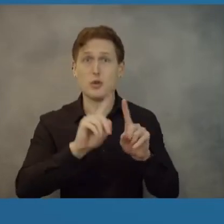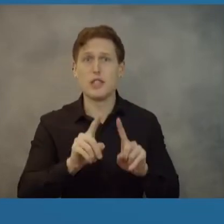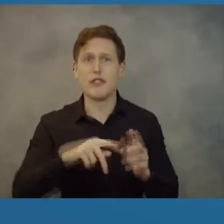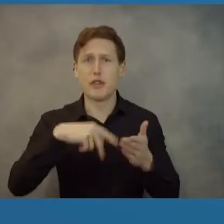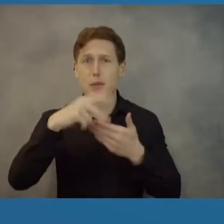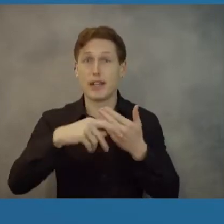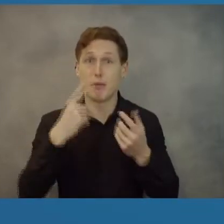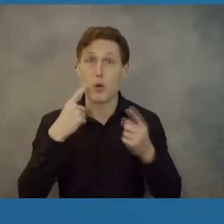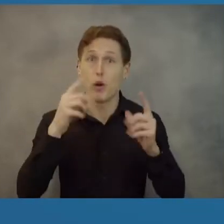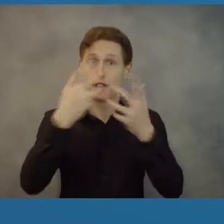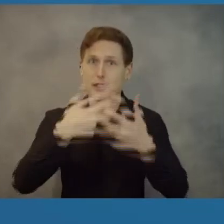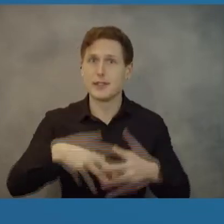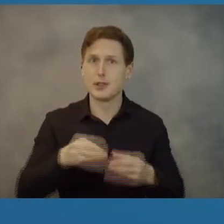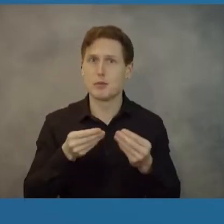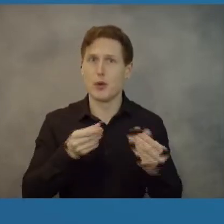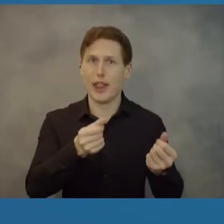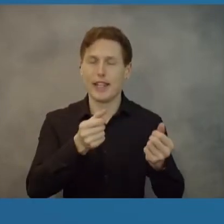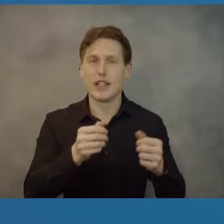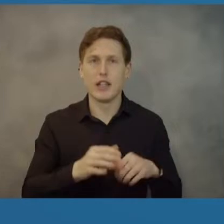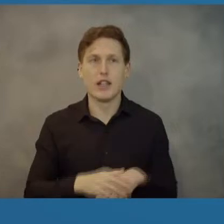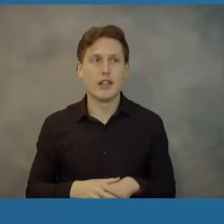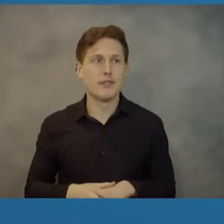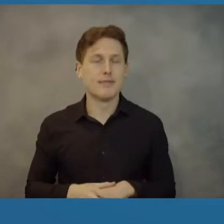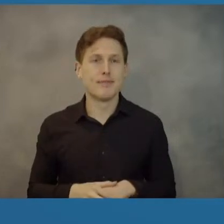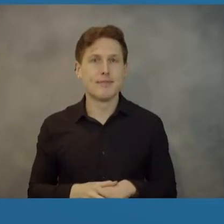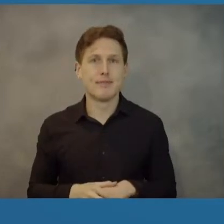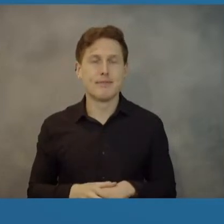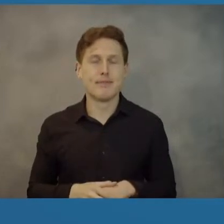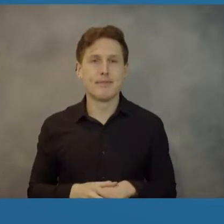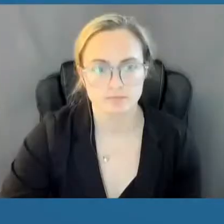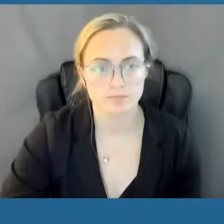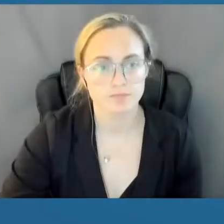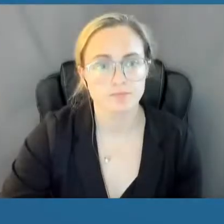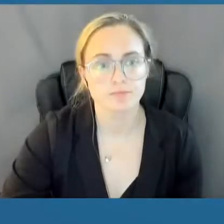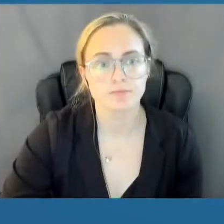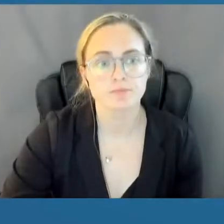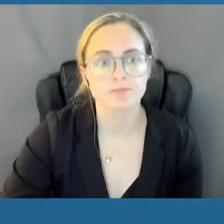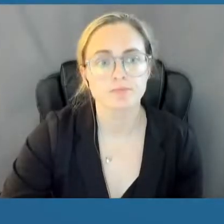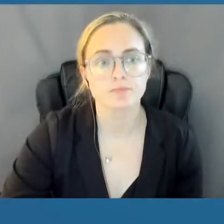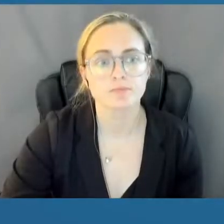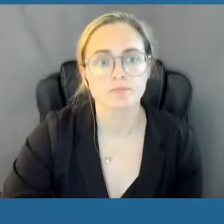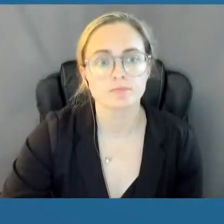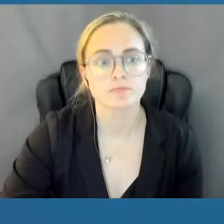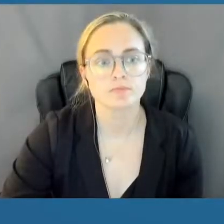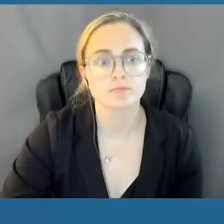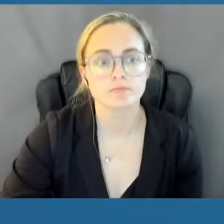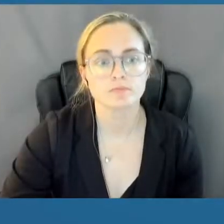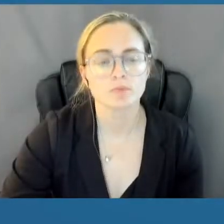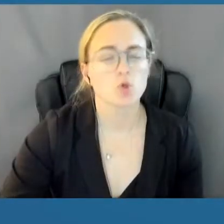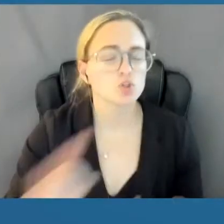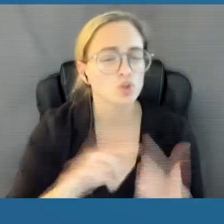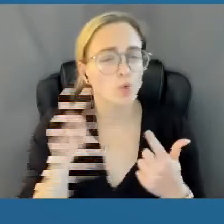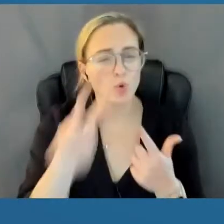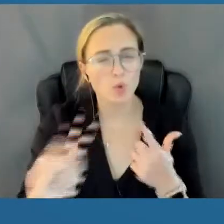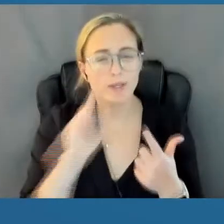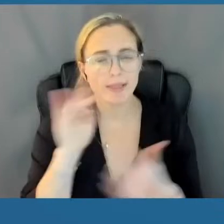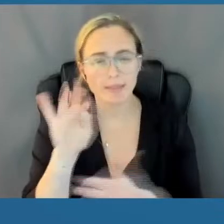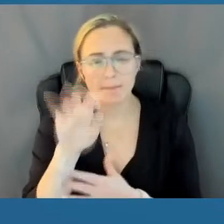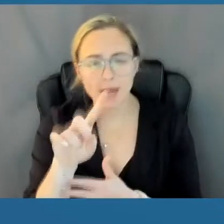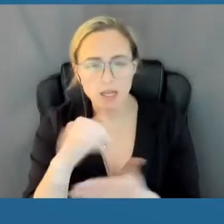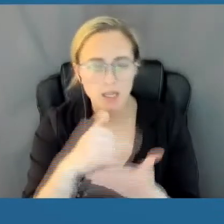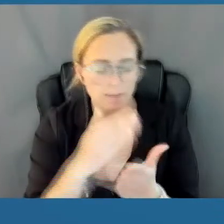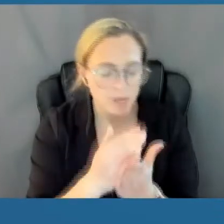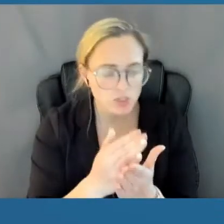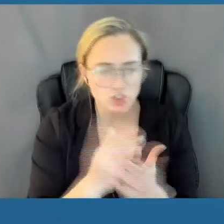that it'll carry. Are you looking at other areas of the Medicaid budget to pull back on costs? Because I know House